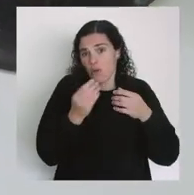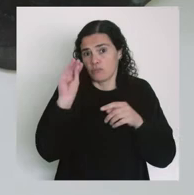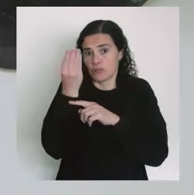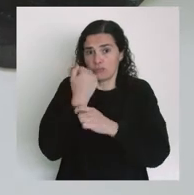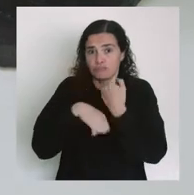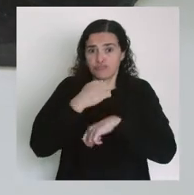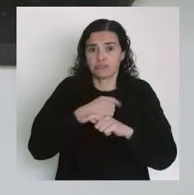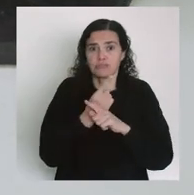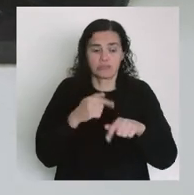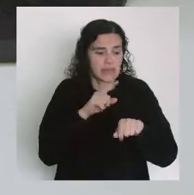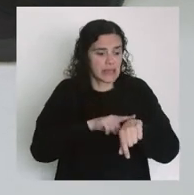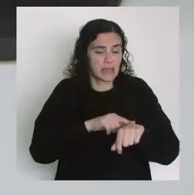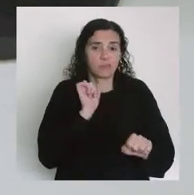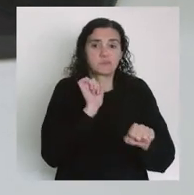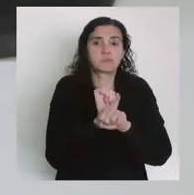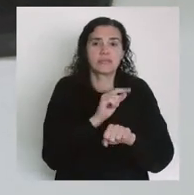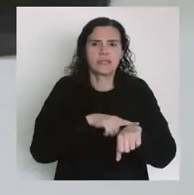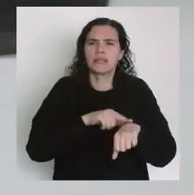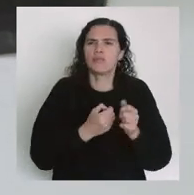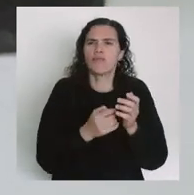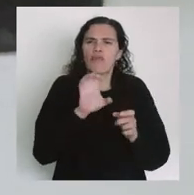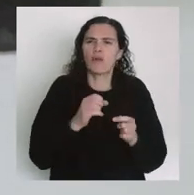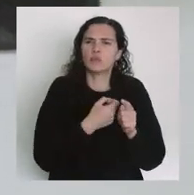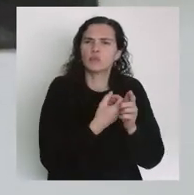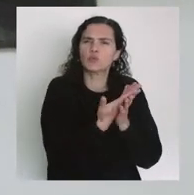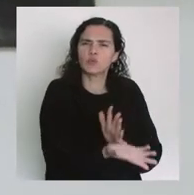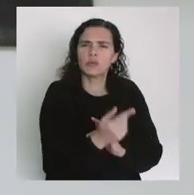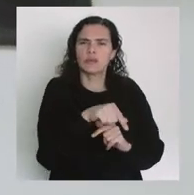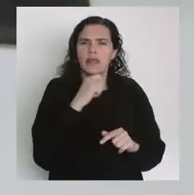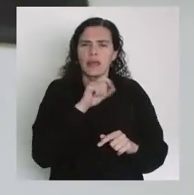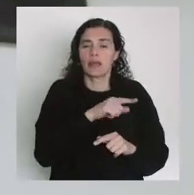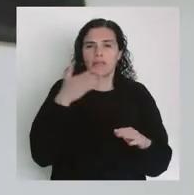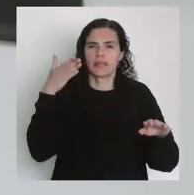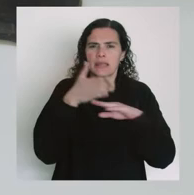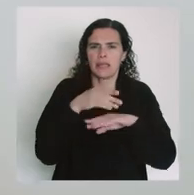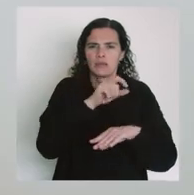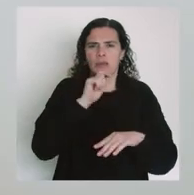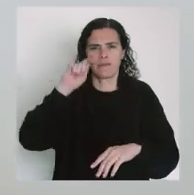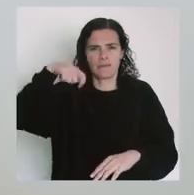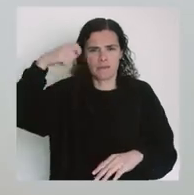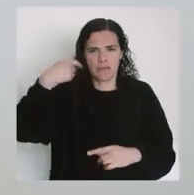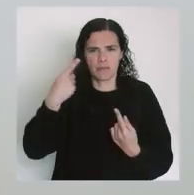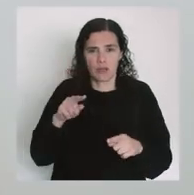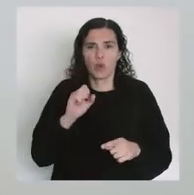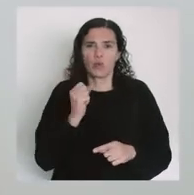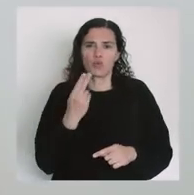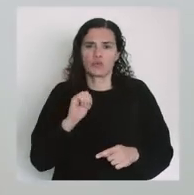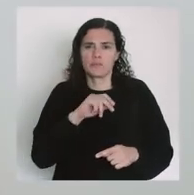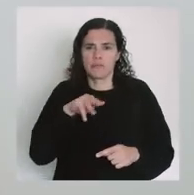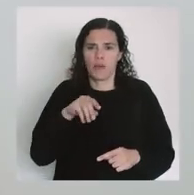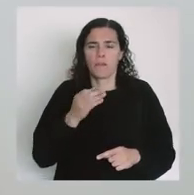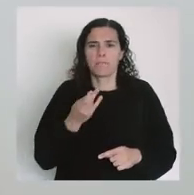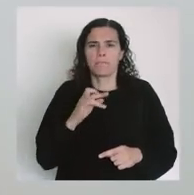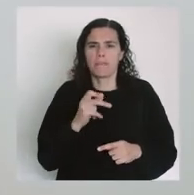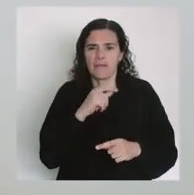it's time frozen, and it's time in many ways. First, it's lifted directly from a film by Gusmão and Paiva called